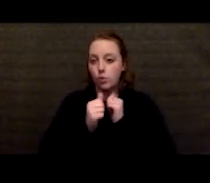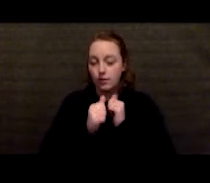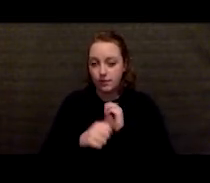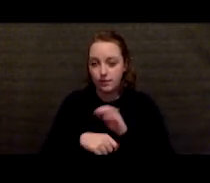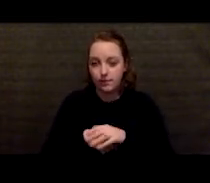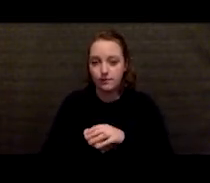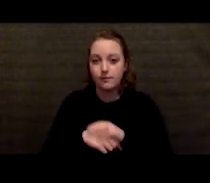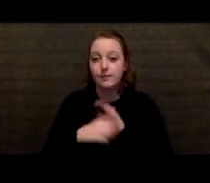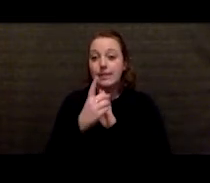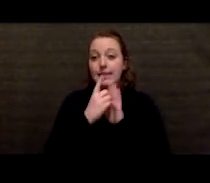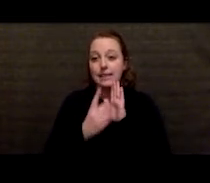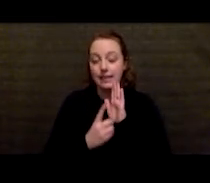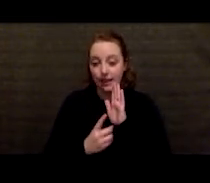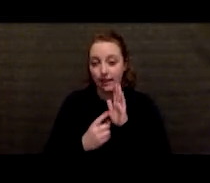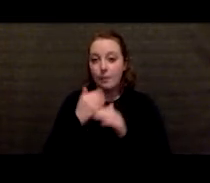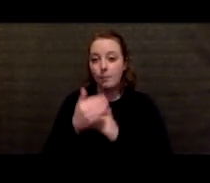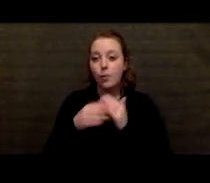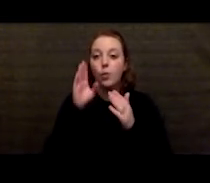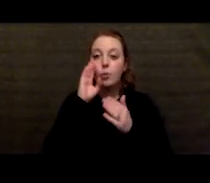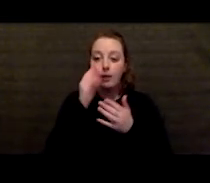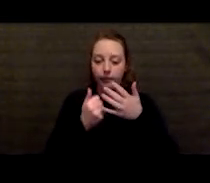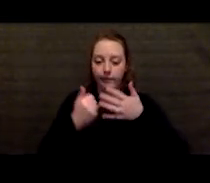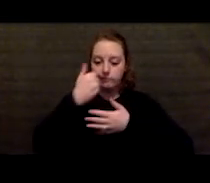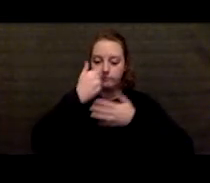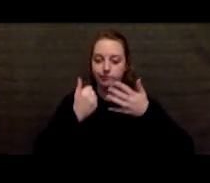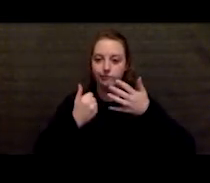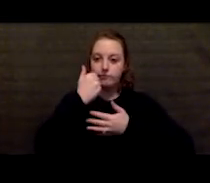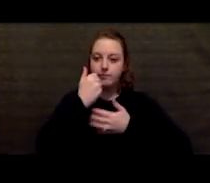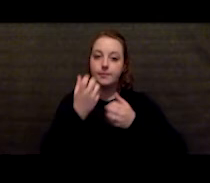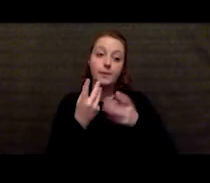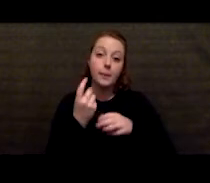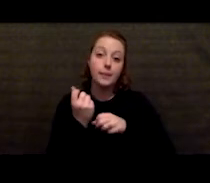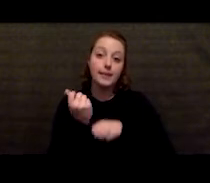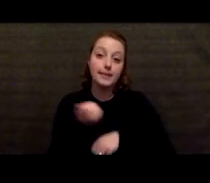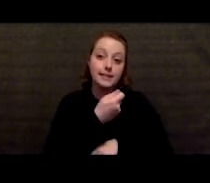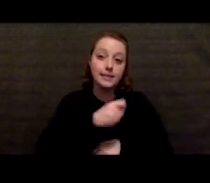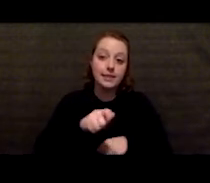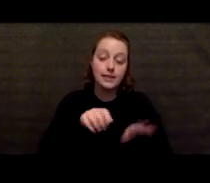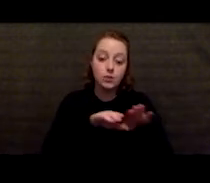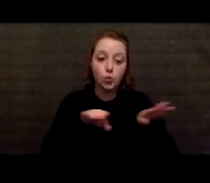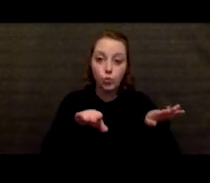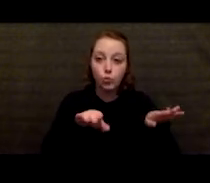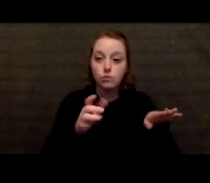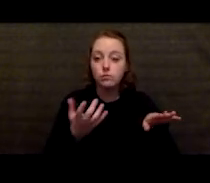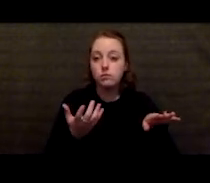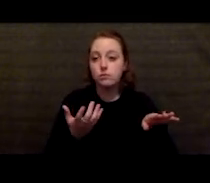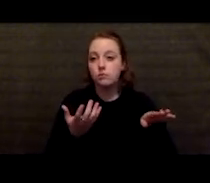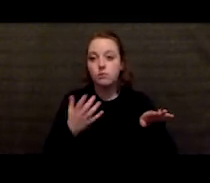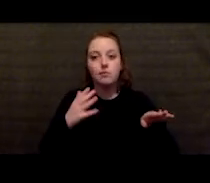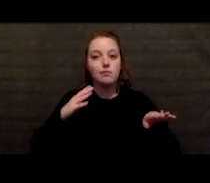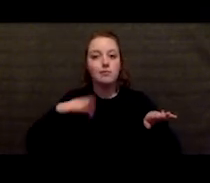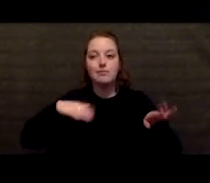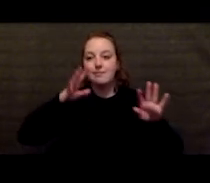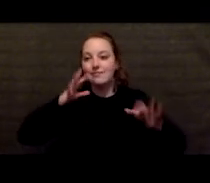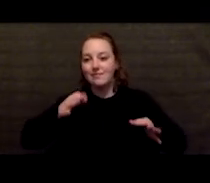identify the priorities of how many tennis courts and those sorts of things. None of that has been determined yet.